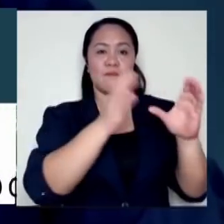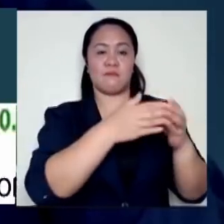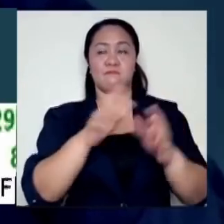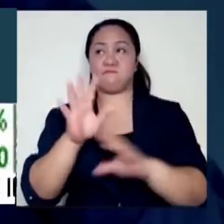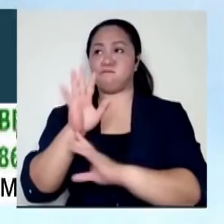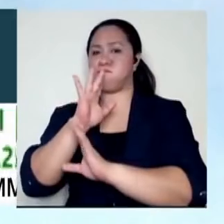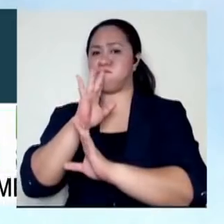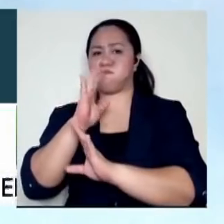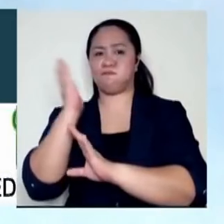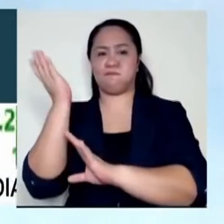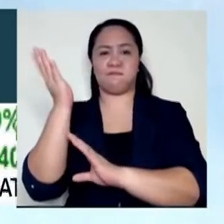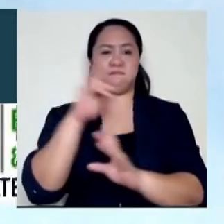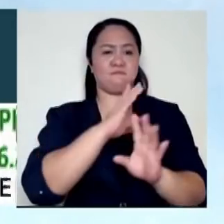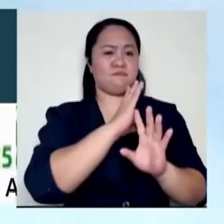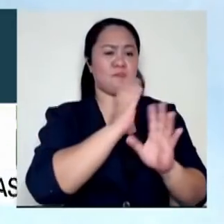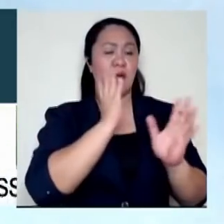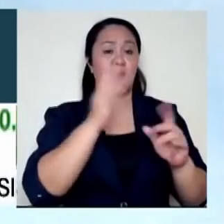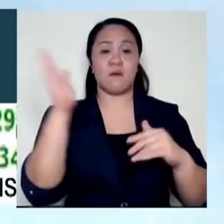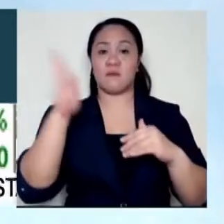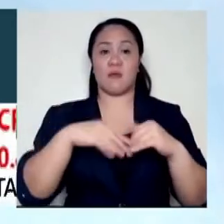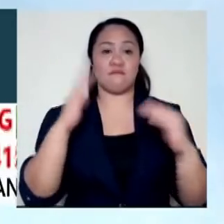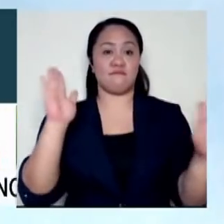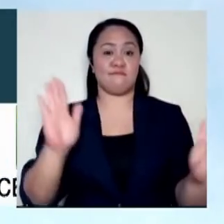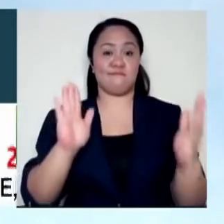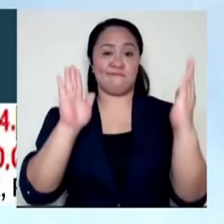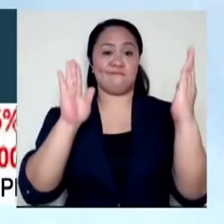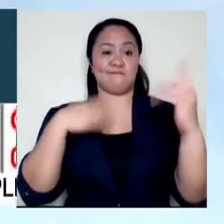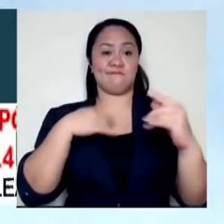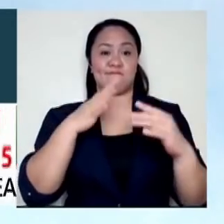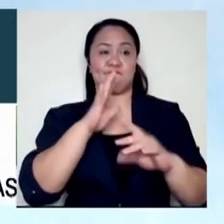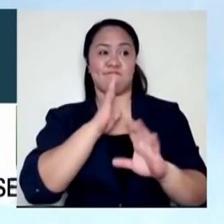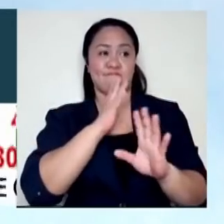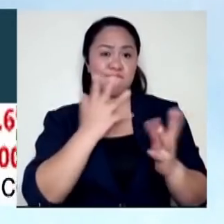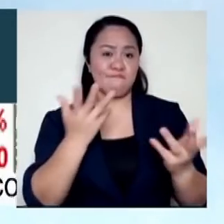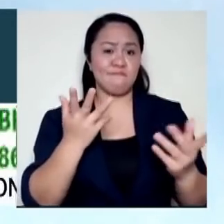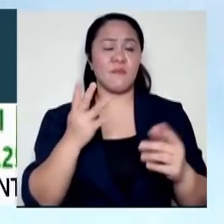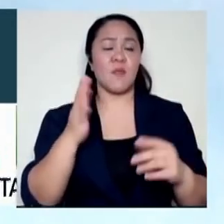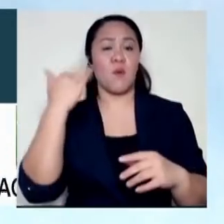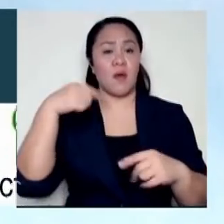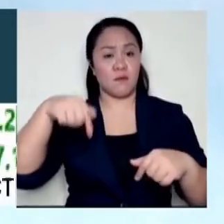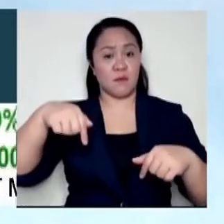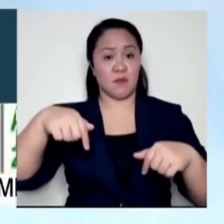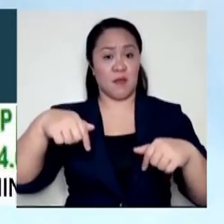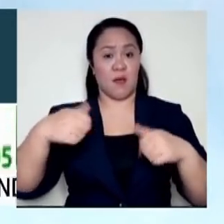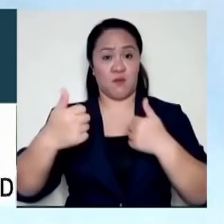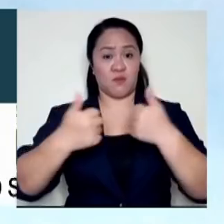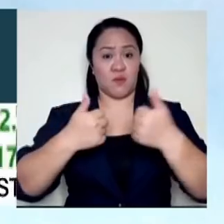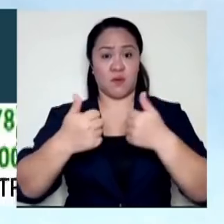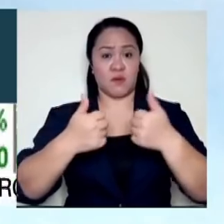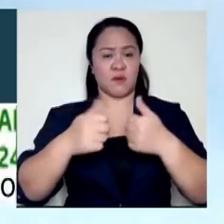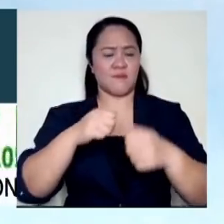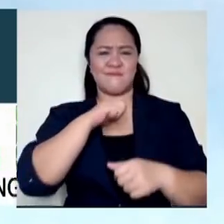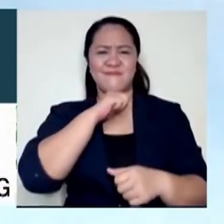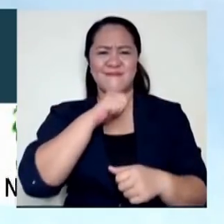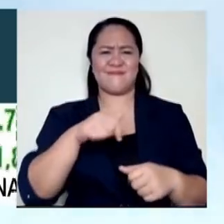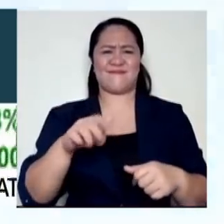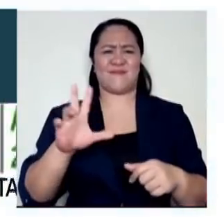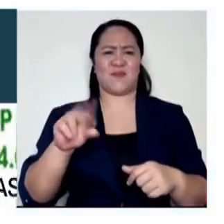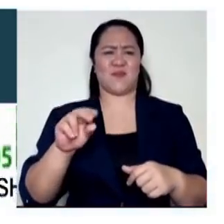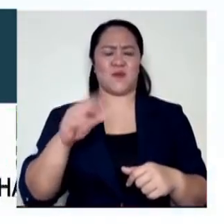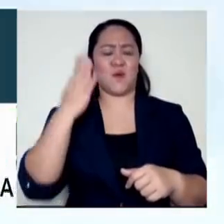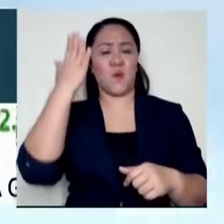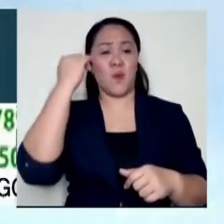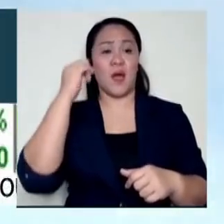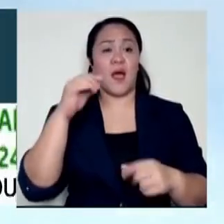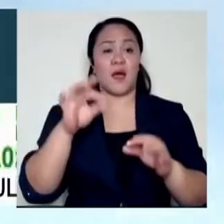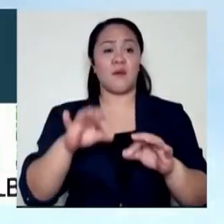facing the media together. "This is not a contest about who can do better in front of a press conference or try to embarrass each other.